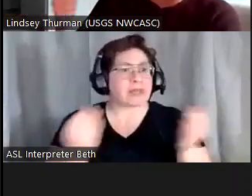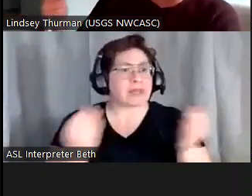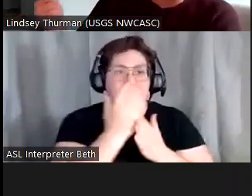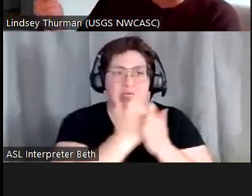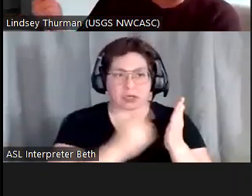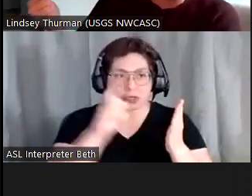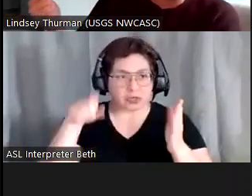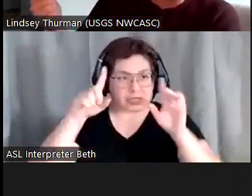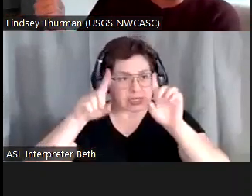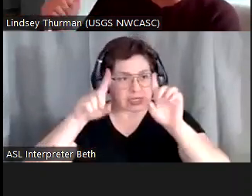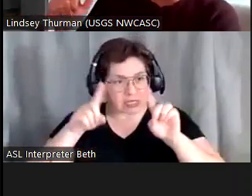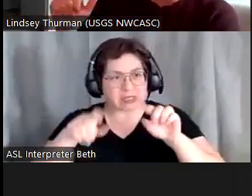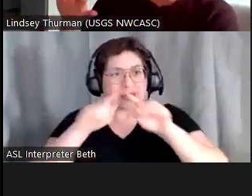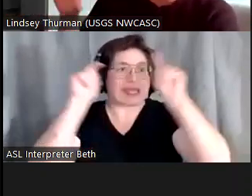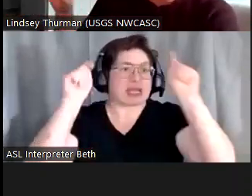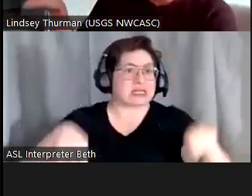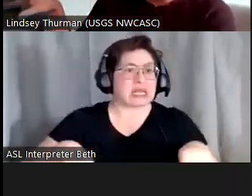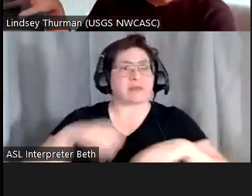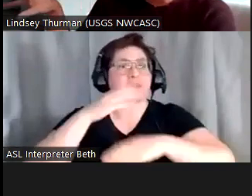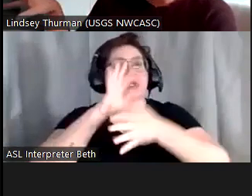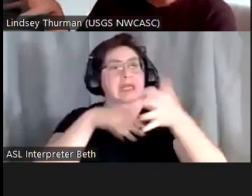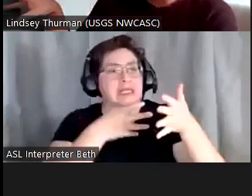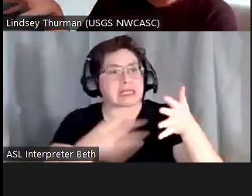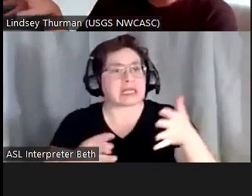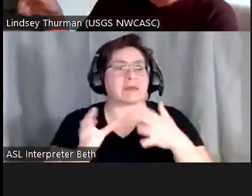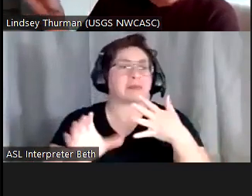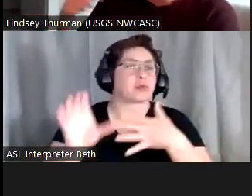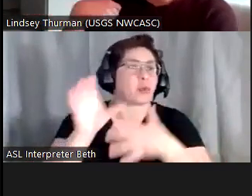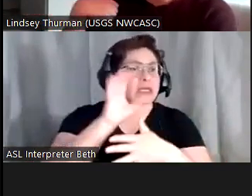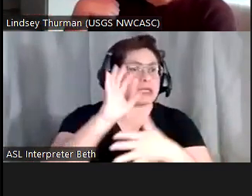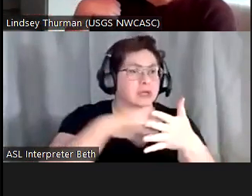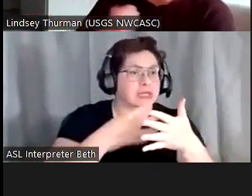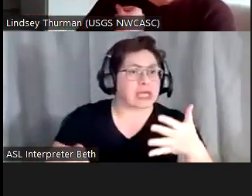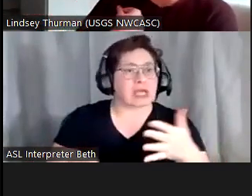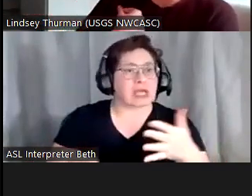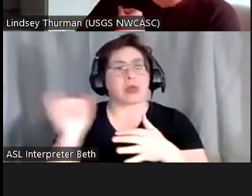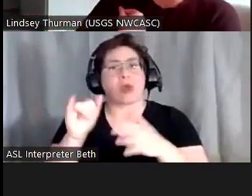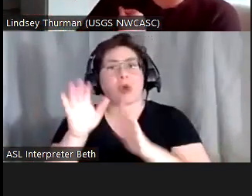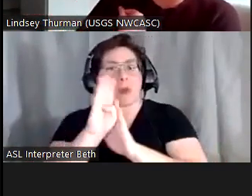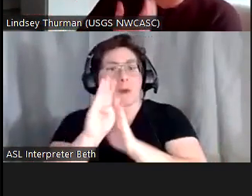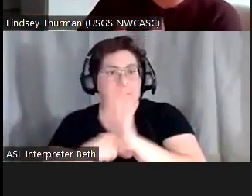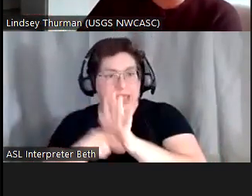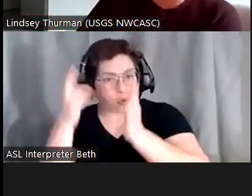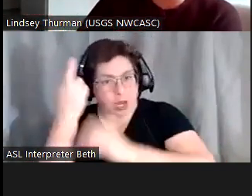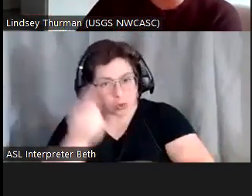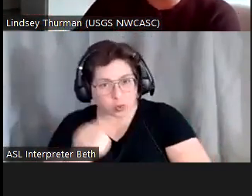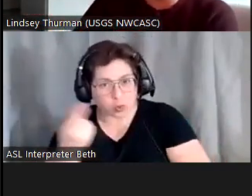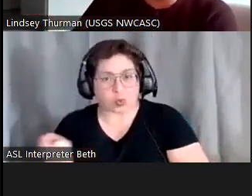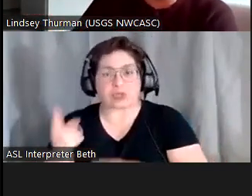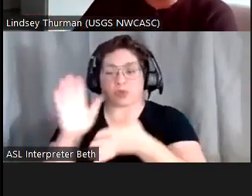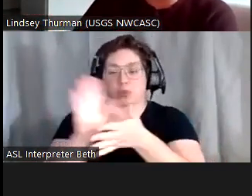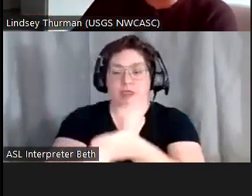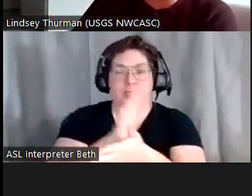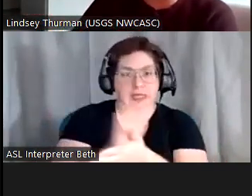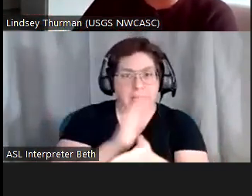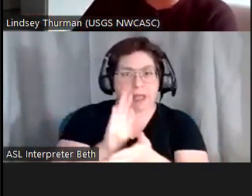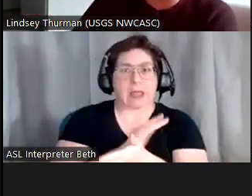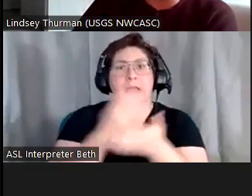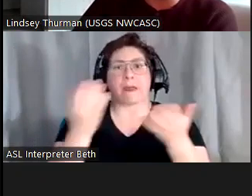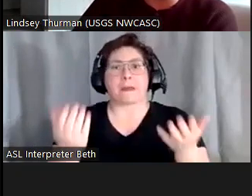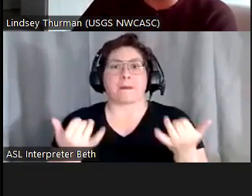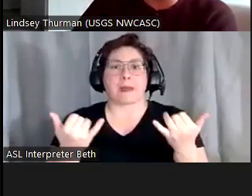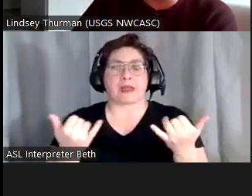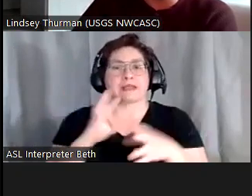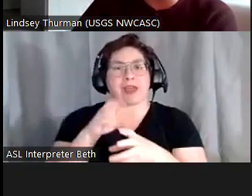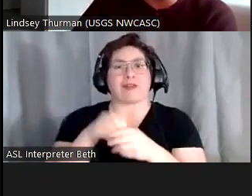including a template table, the criteria table, and then background resources such as the papers. And we even now include